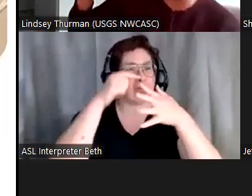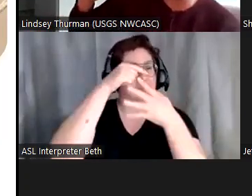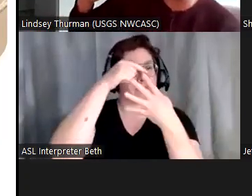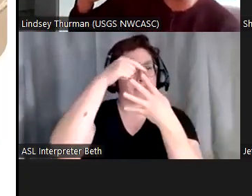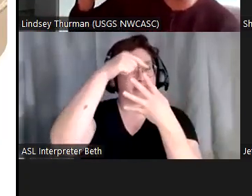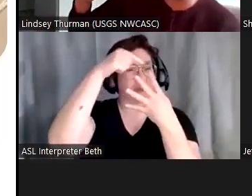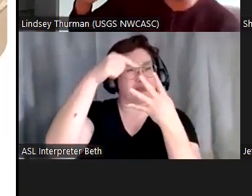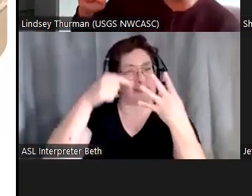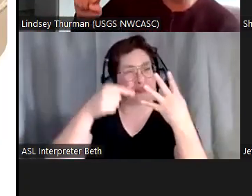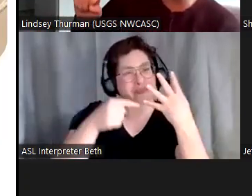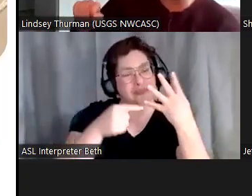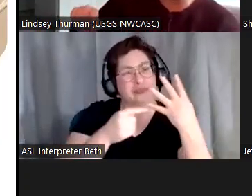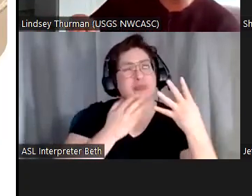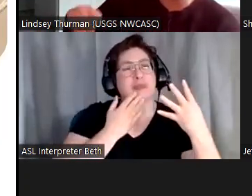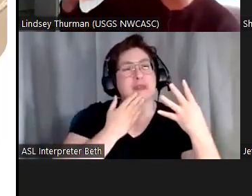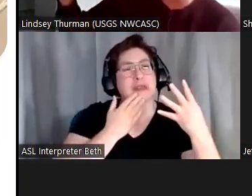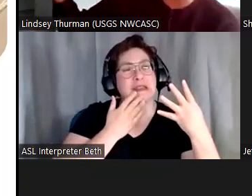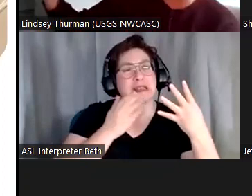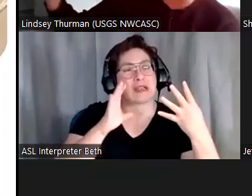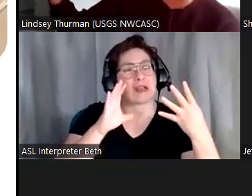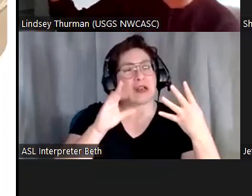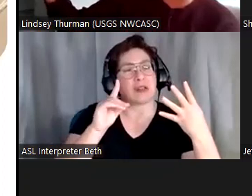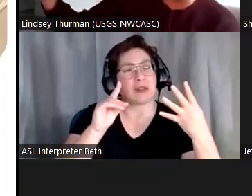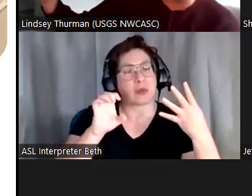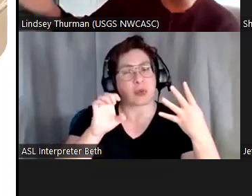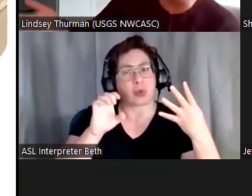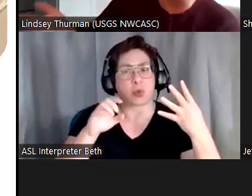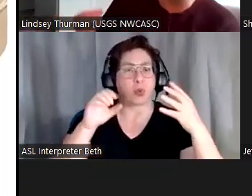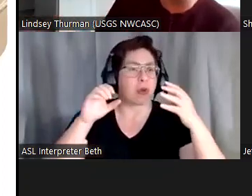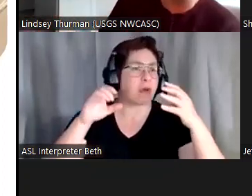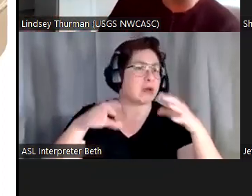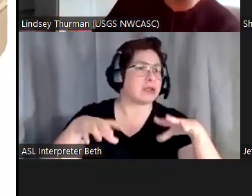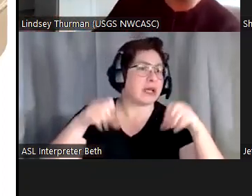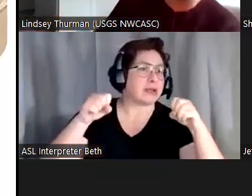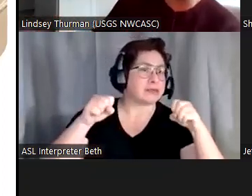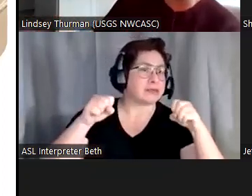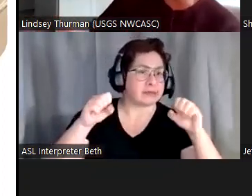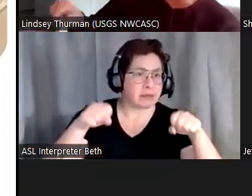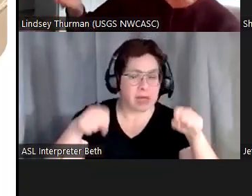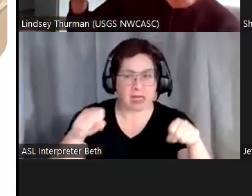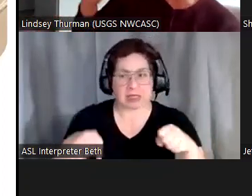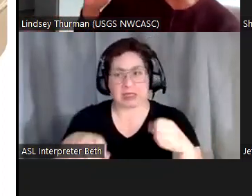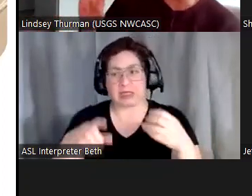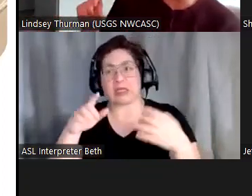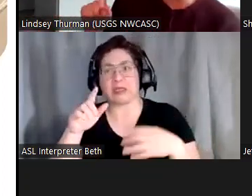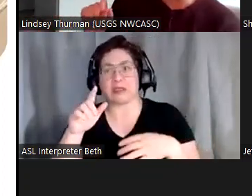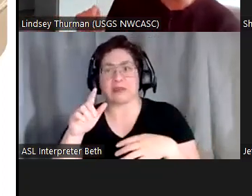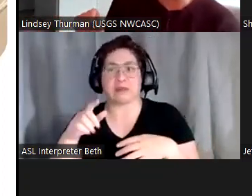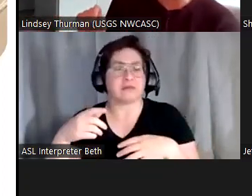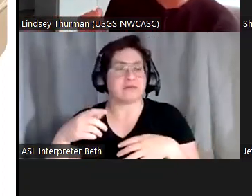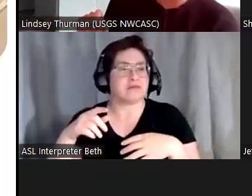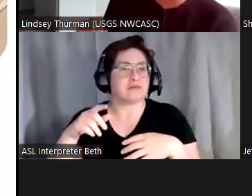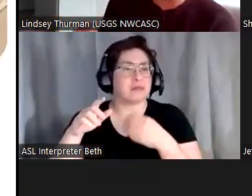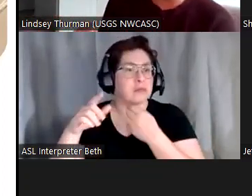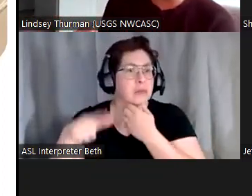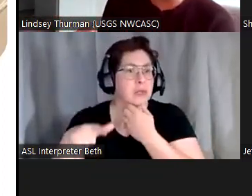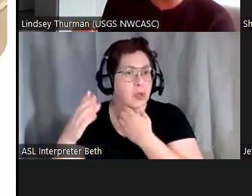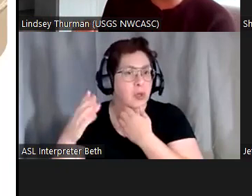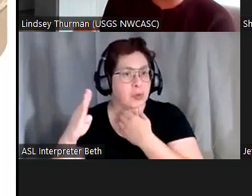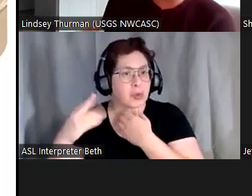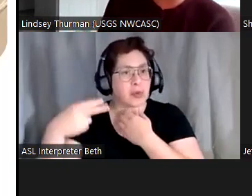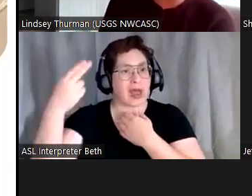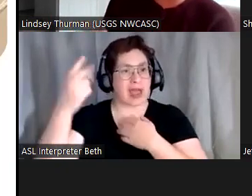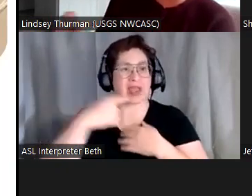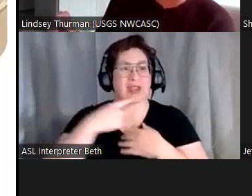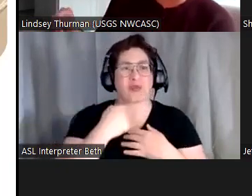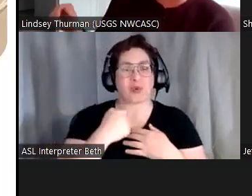coded here by the level of adaptive capacity, high being blue, low being red. And then the length of the spoke in the wheel